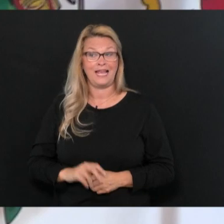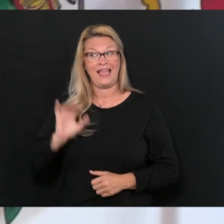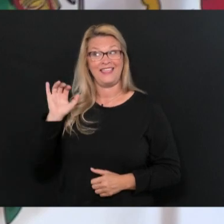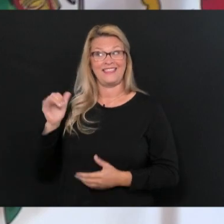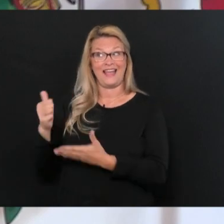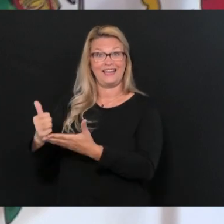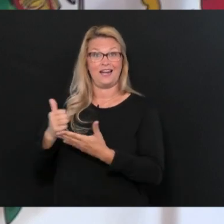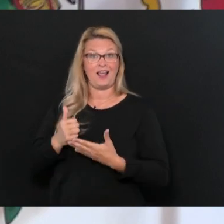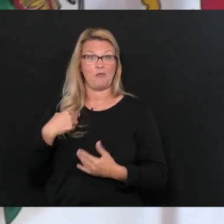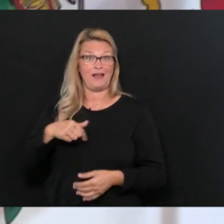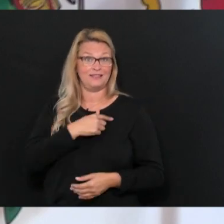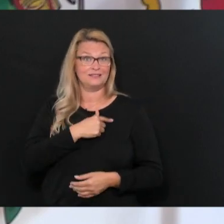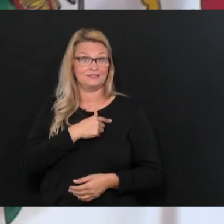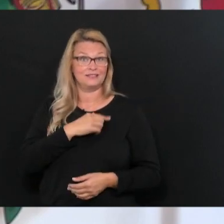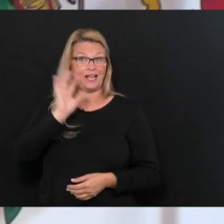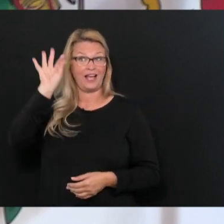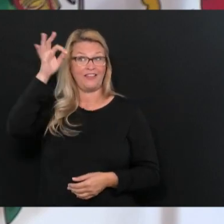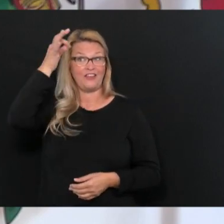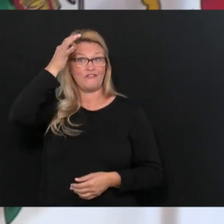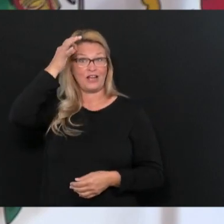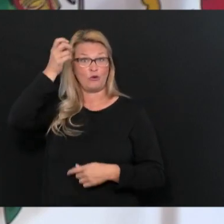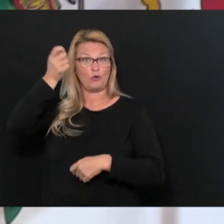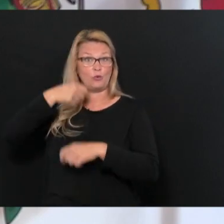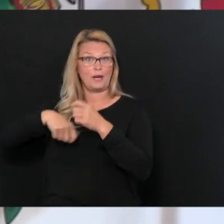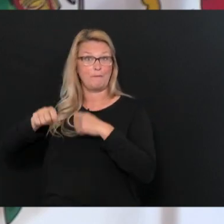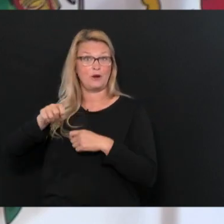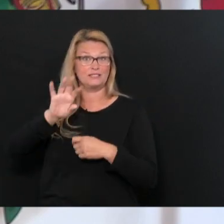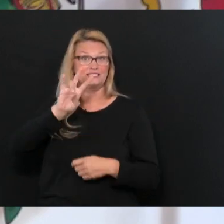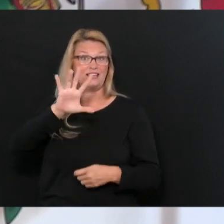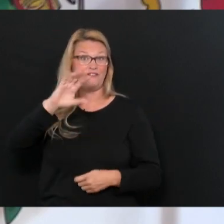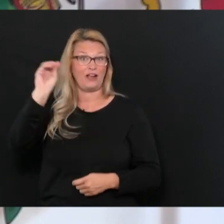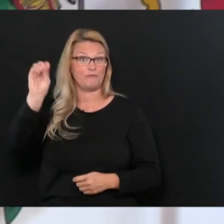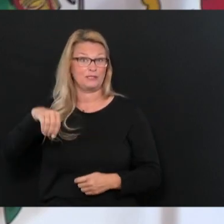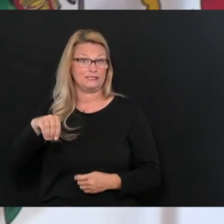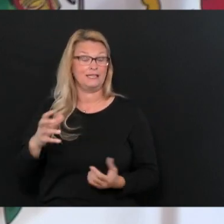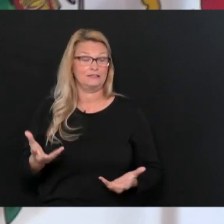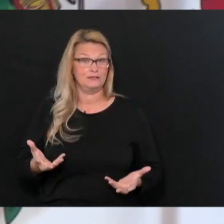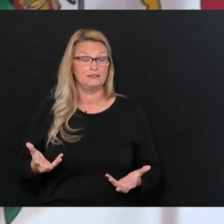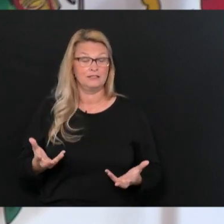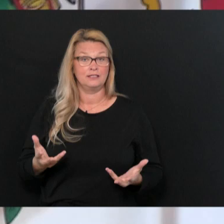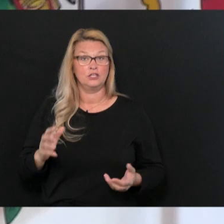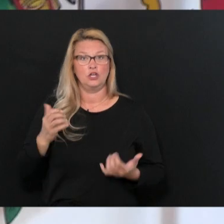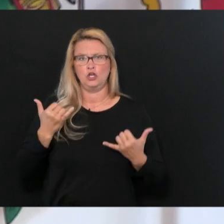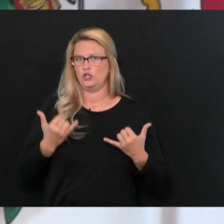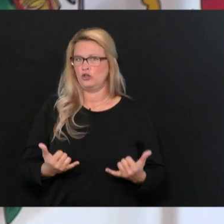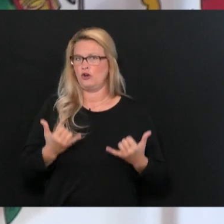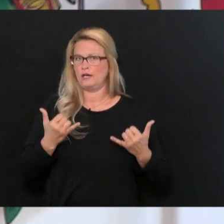us, and the federal reimbursement is at 75%.